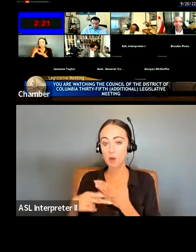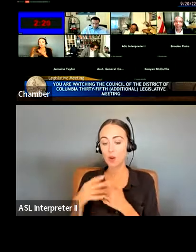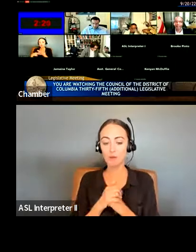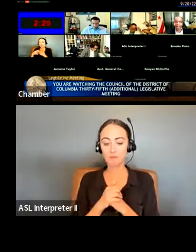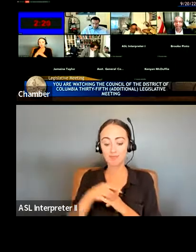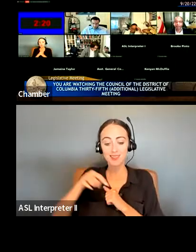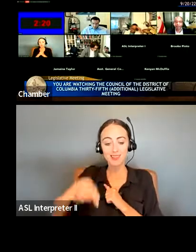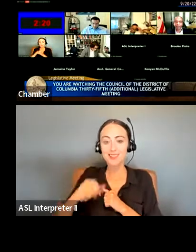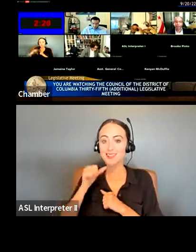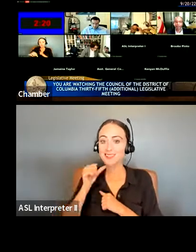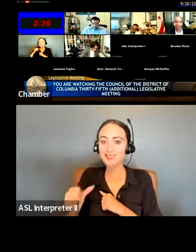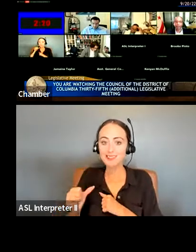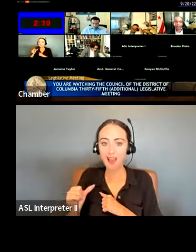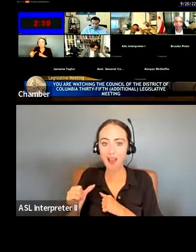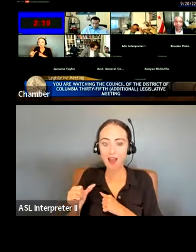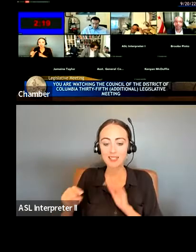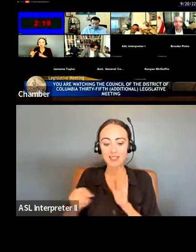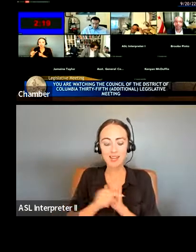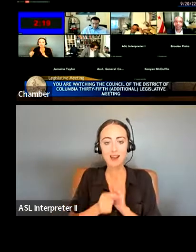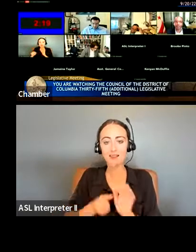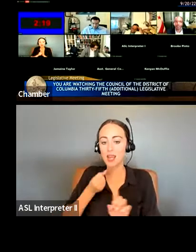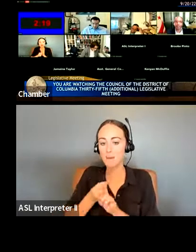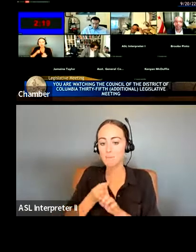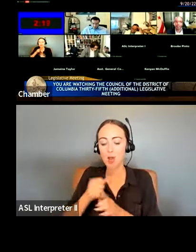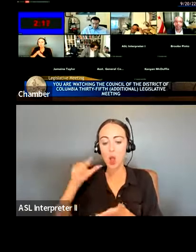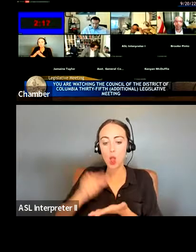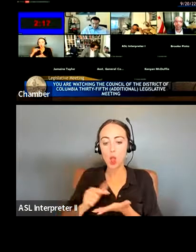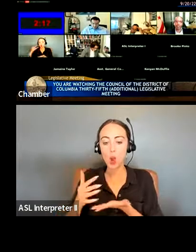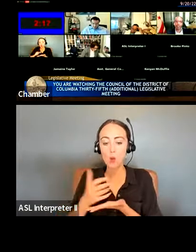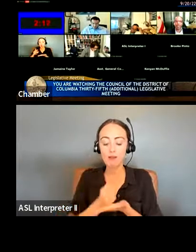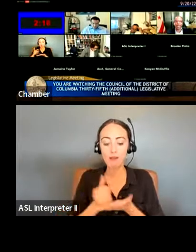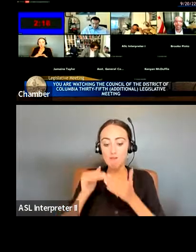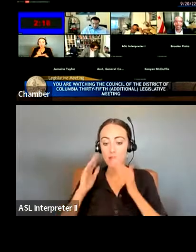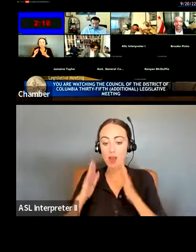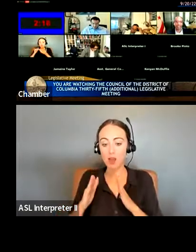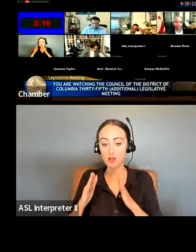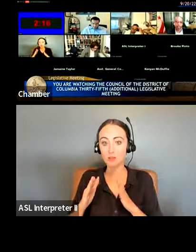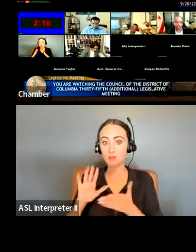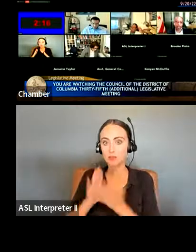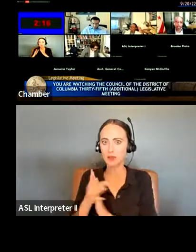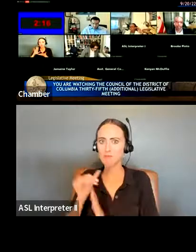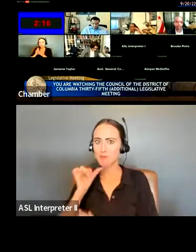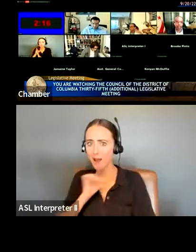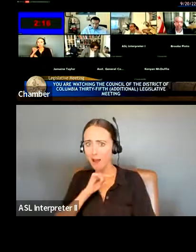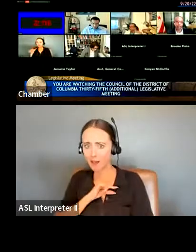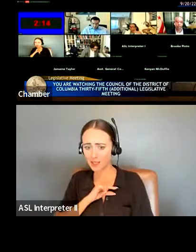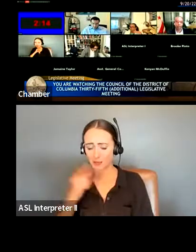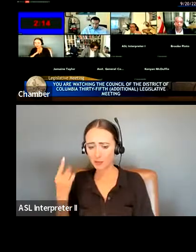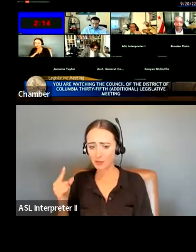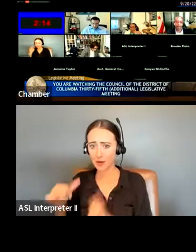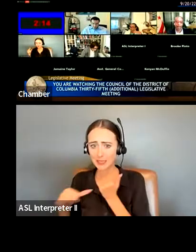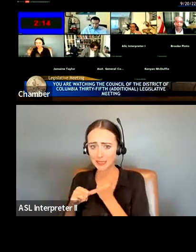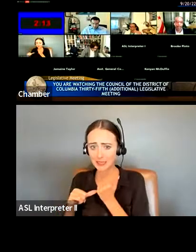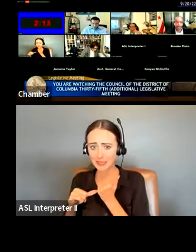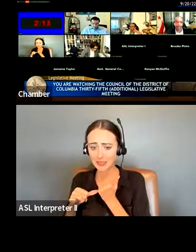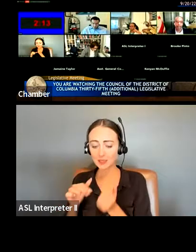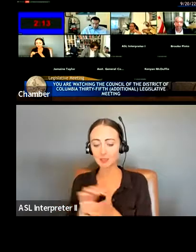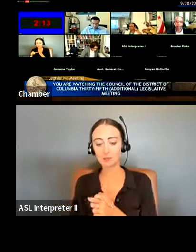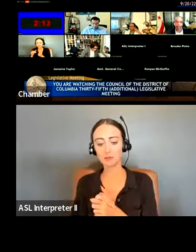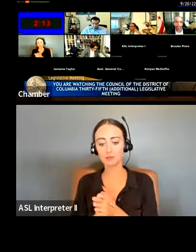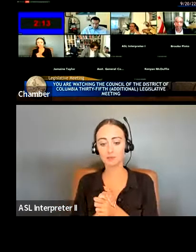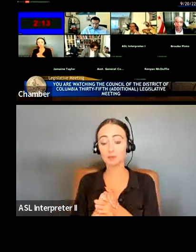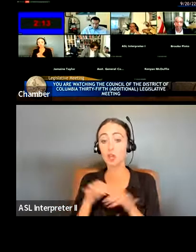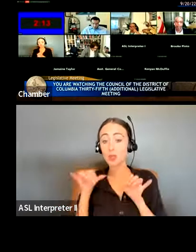does not adversely impact low-income households by causing them to become ineligible for assistance on which they rely. The